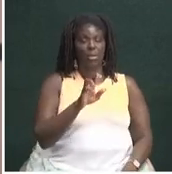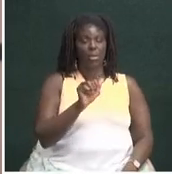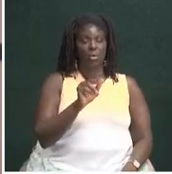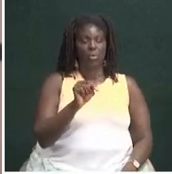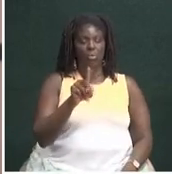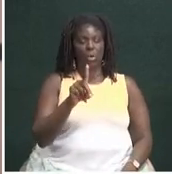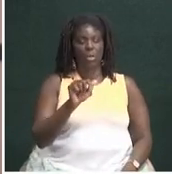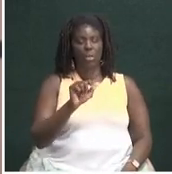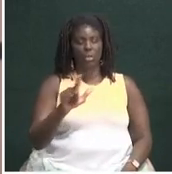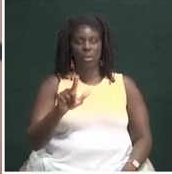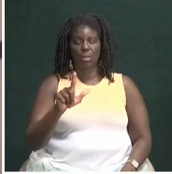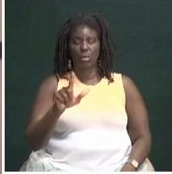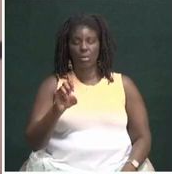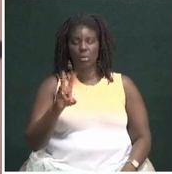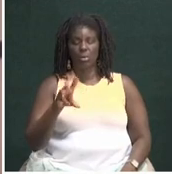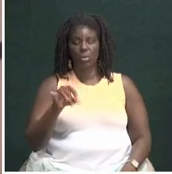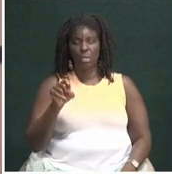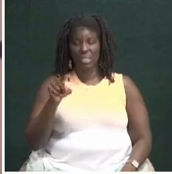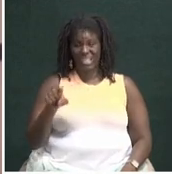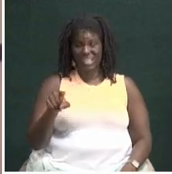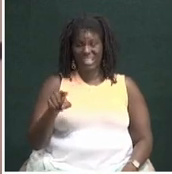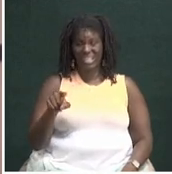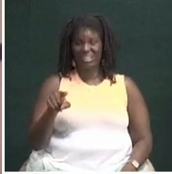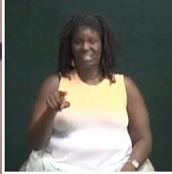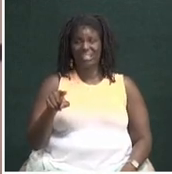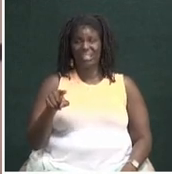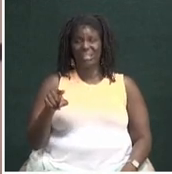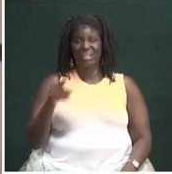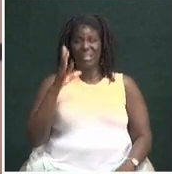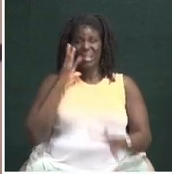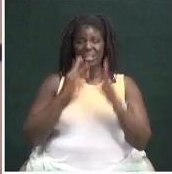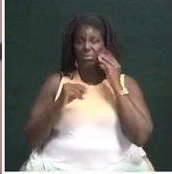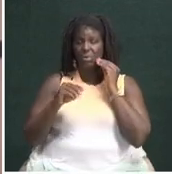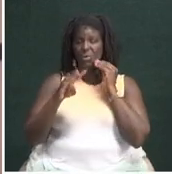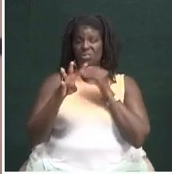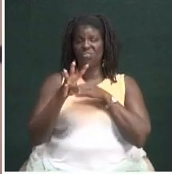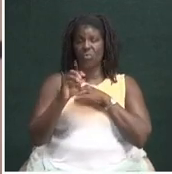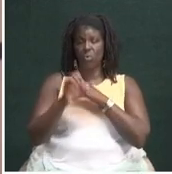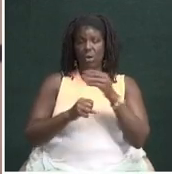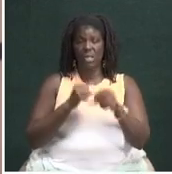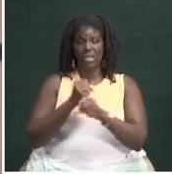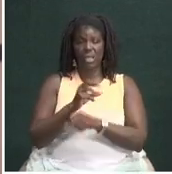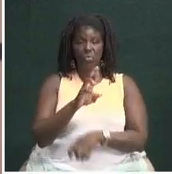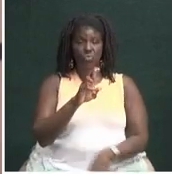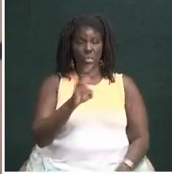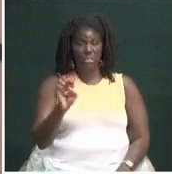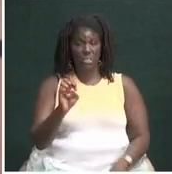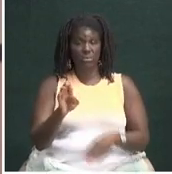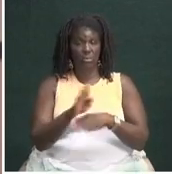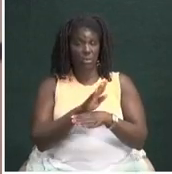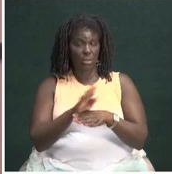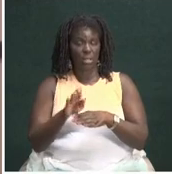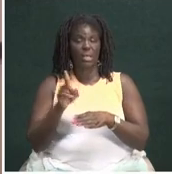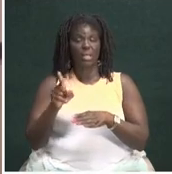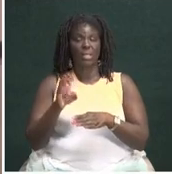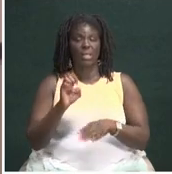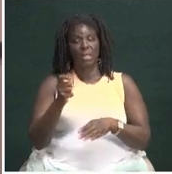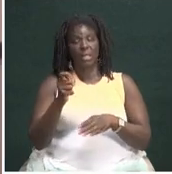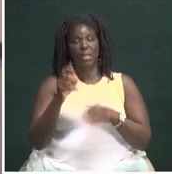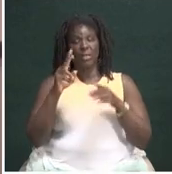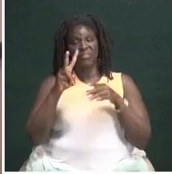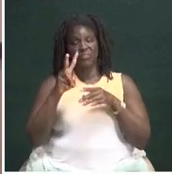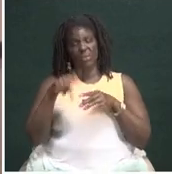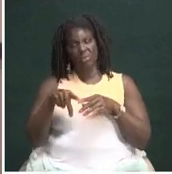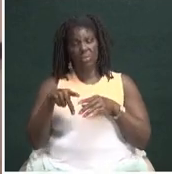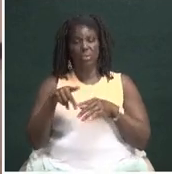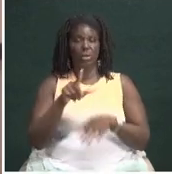Lewis. Randall has more than 40 years of experience in the real estate industry and serves as Executive Vice President of Lewis